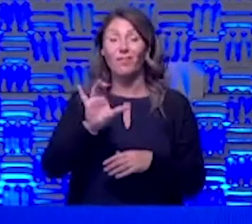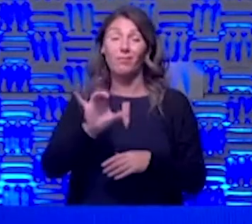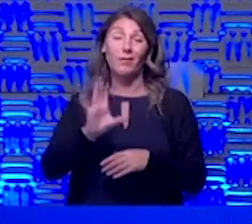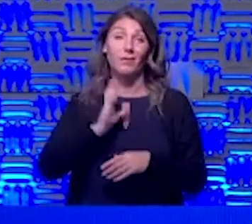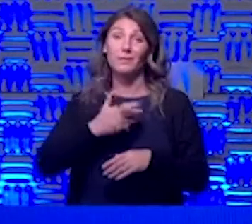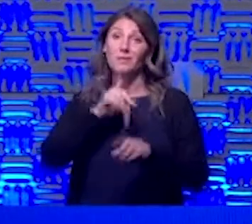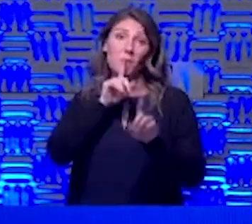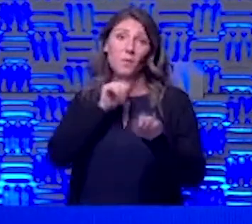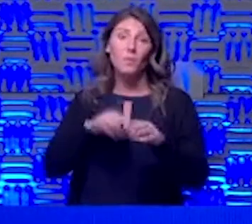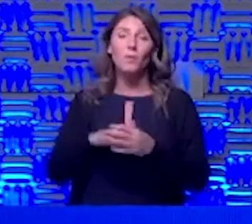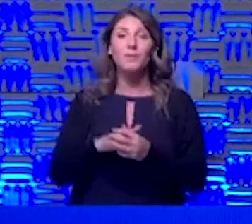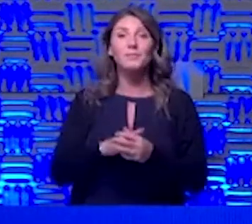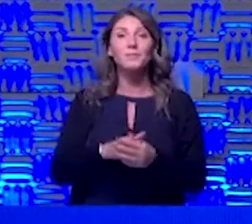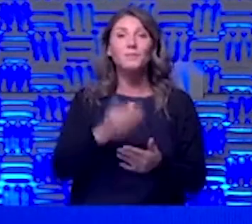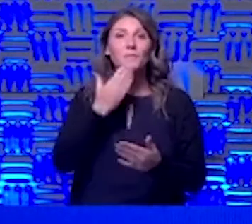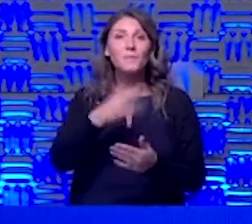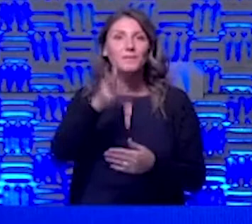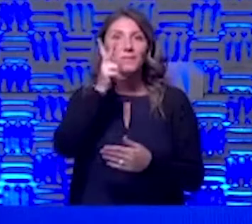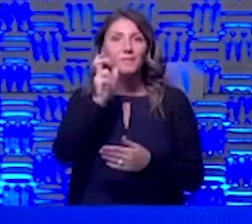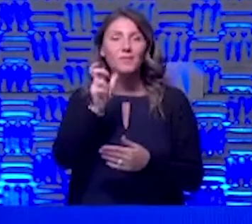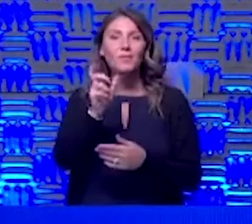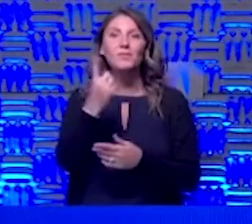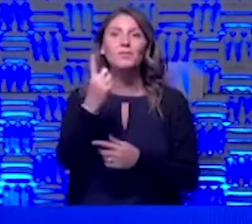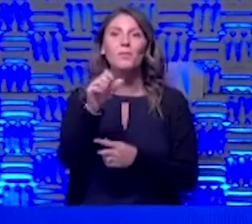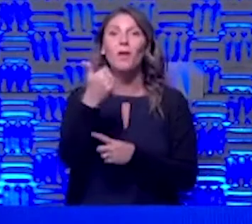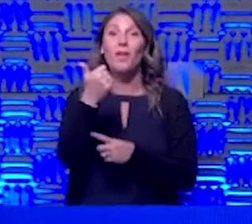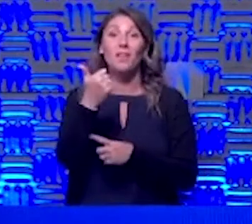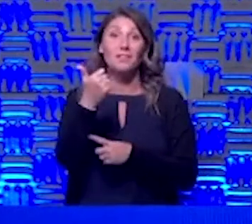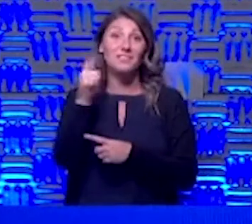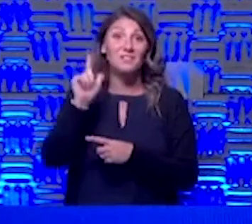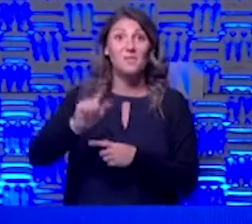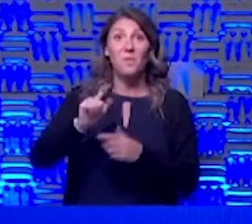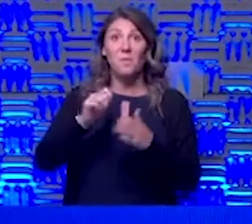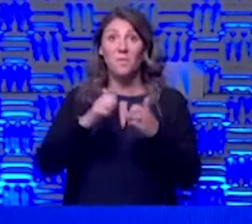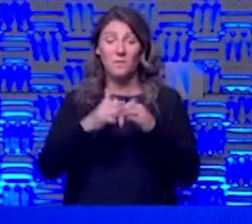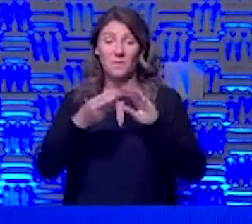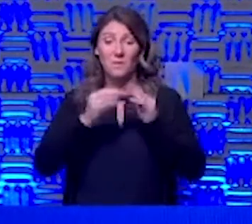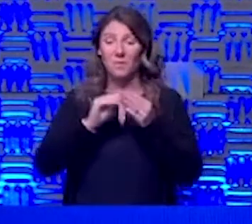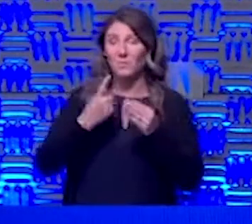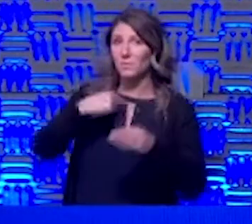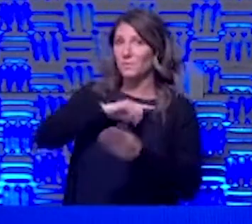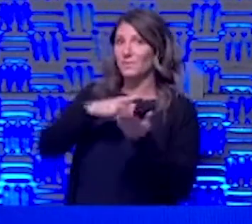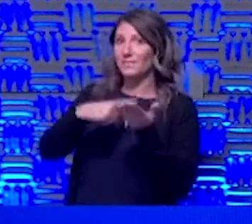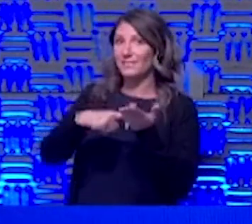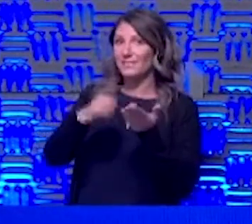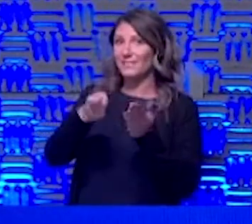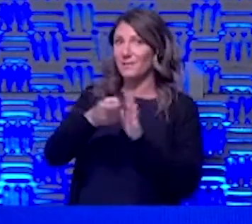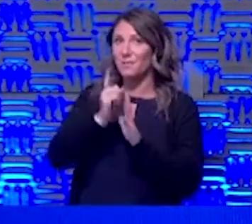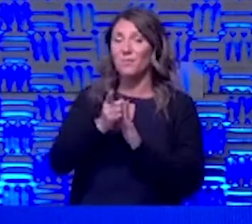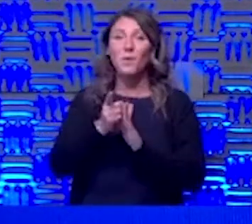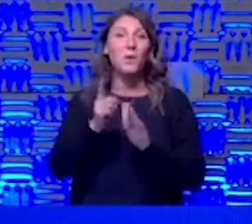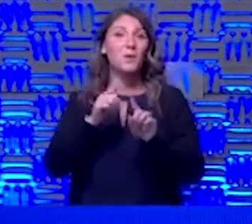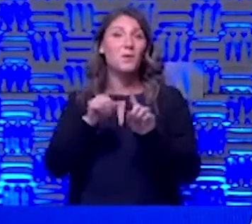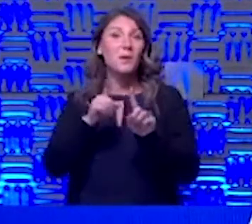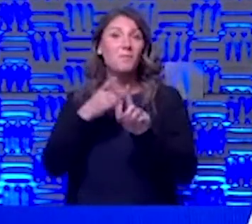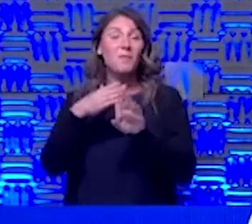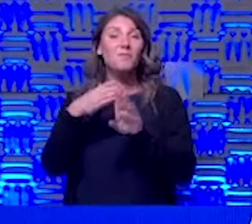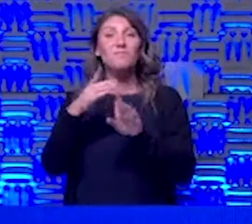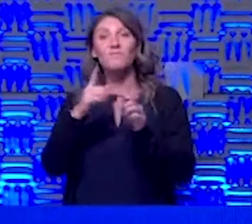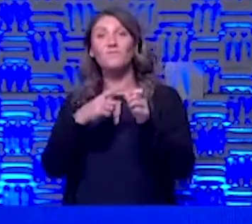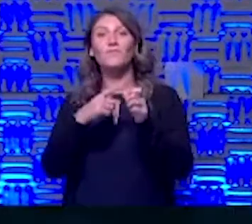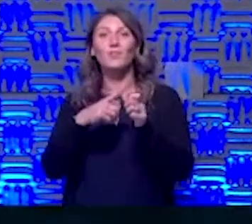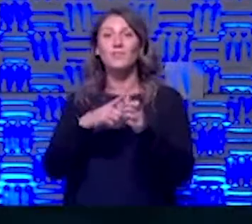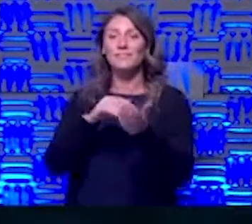and it's good to hear that someone else is a little lower. That's kind of where we are. We'll talk about that in a moment. But first, Dr. Adiga, how are things up in